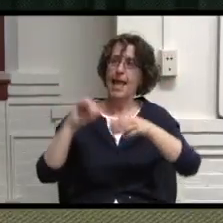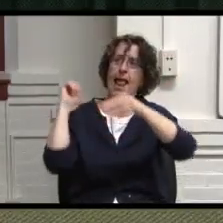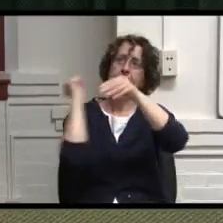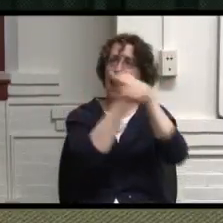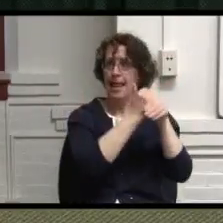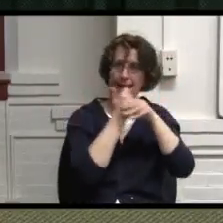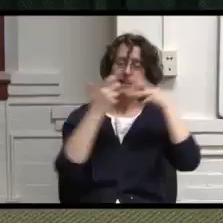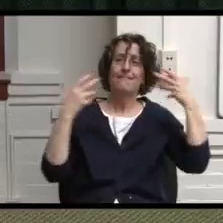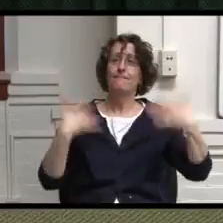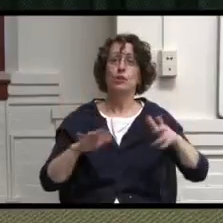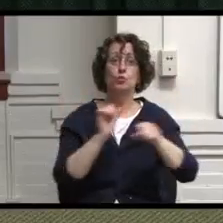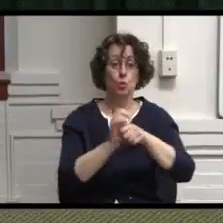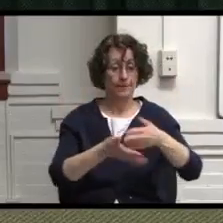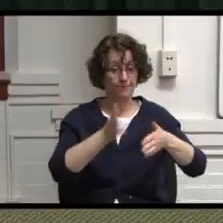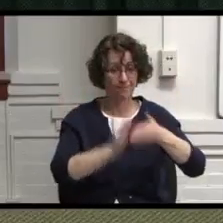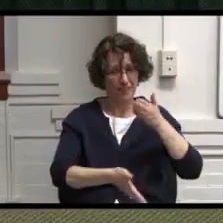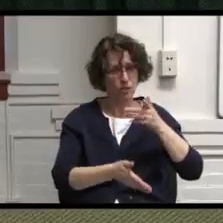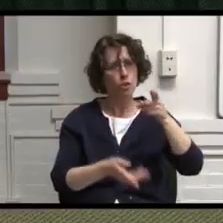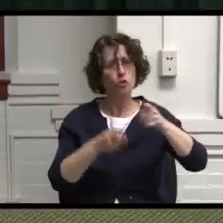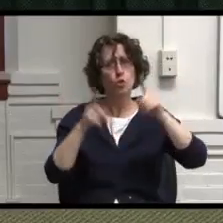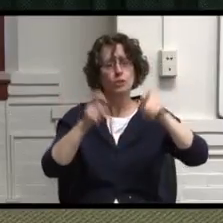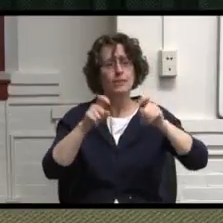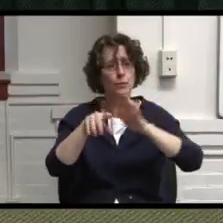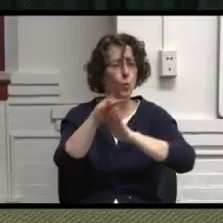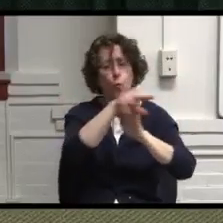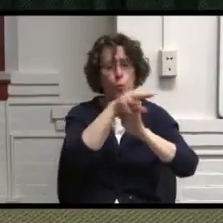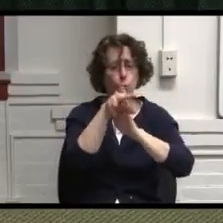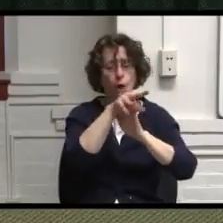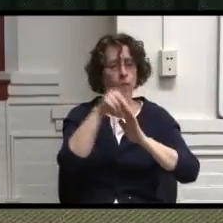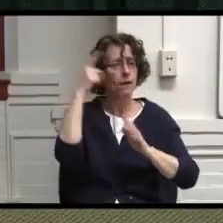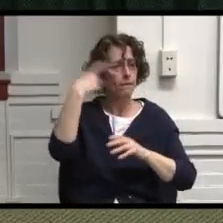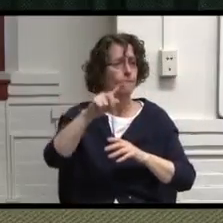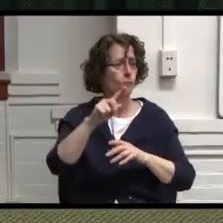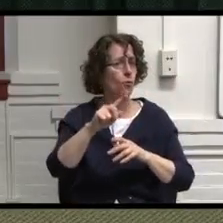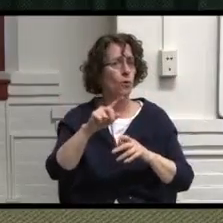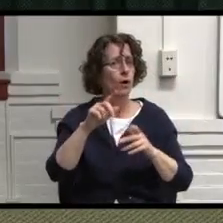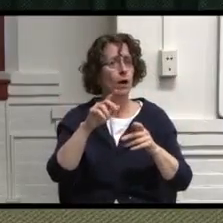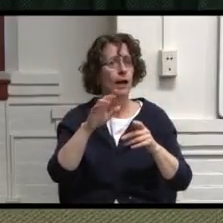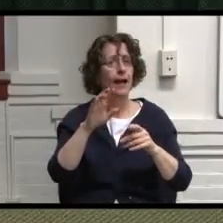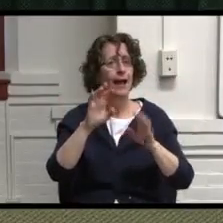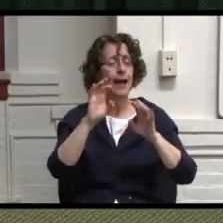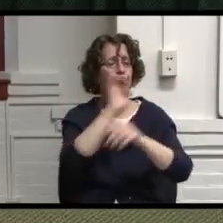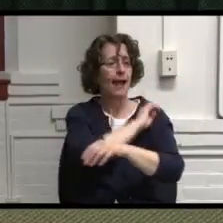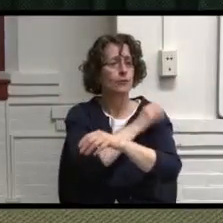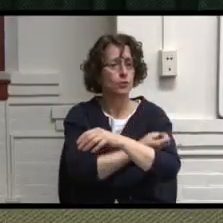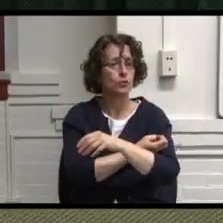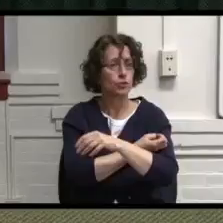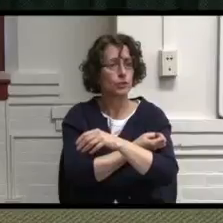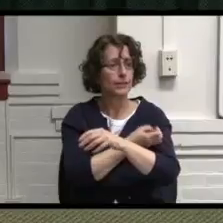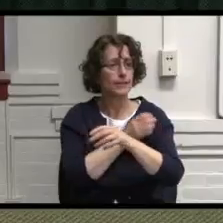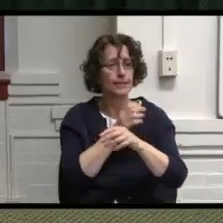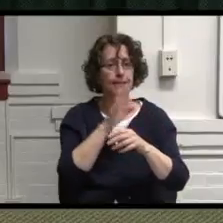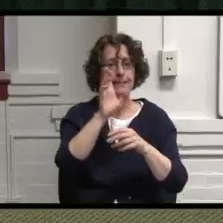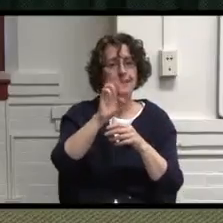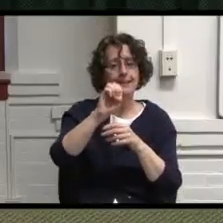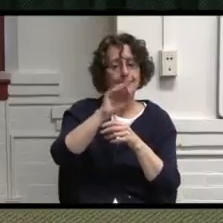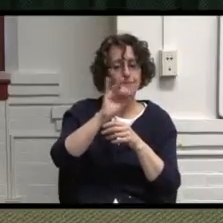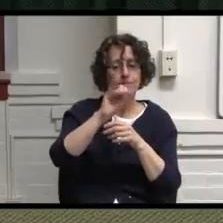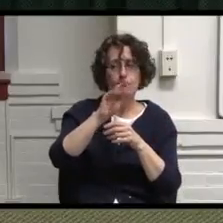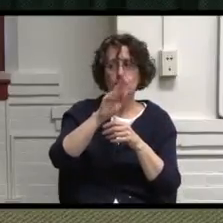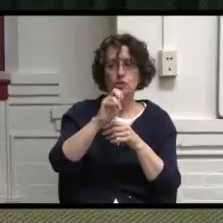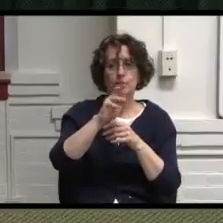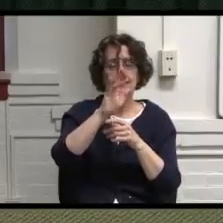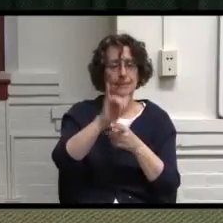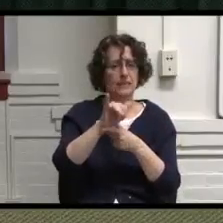sealed properly? Why shouldn't we have the installer come back when the temperature changes to make sure that